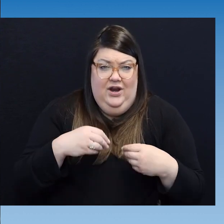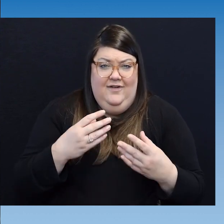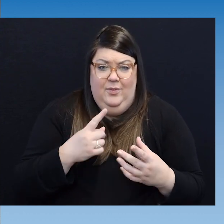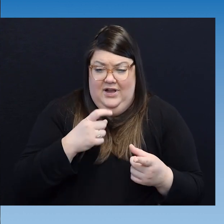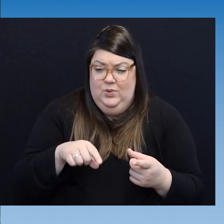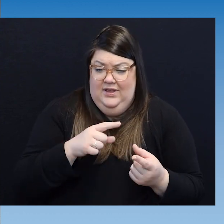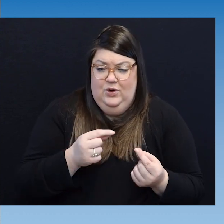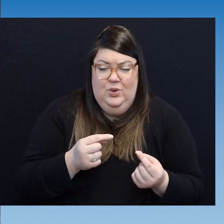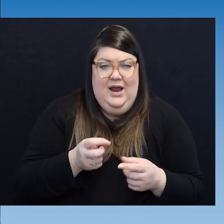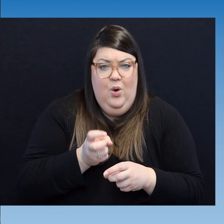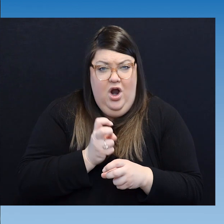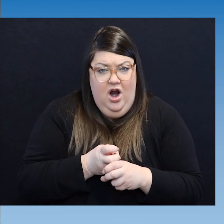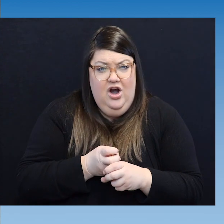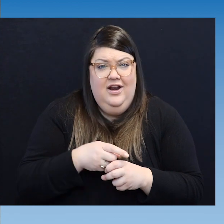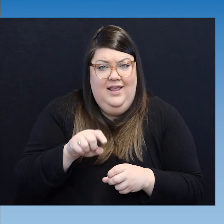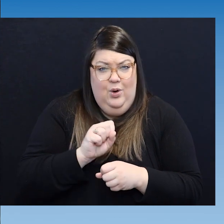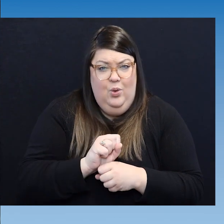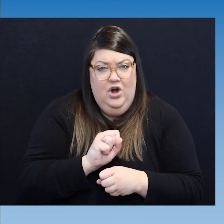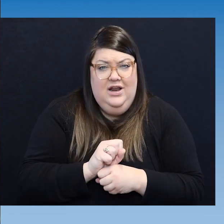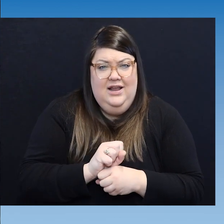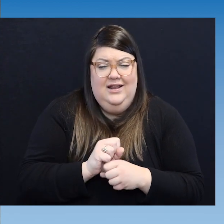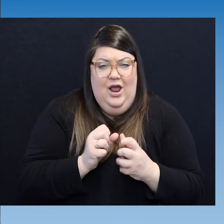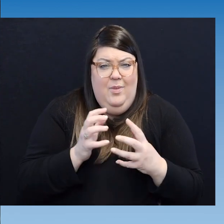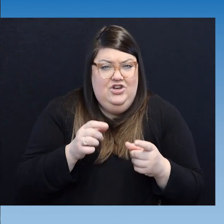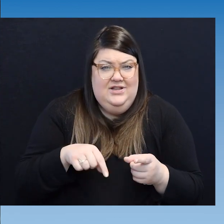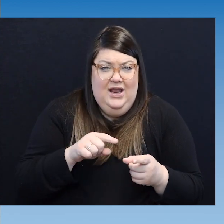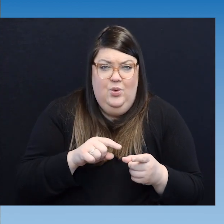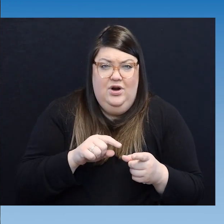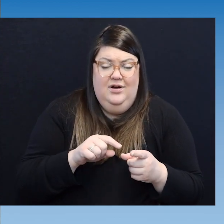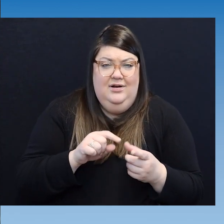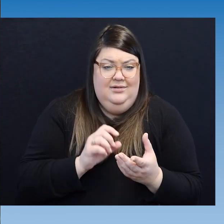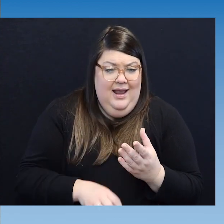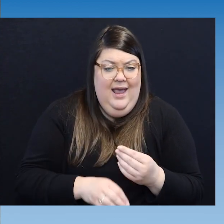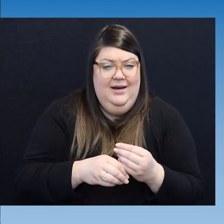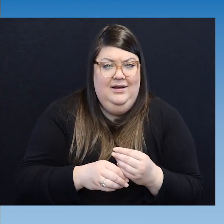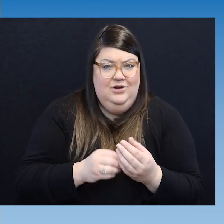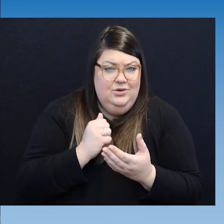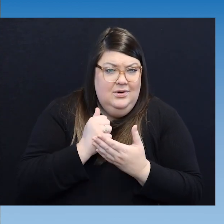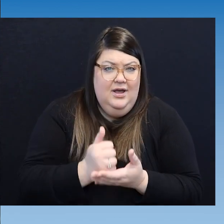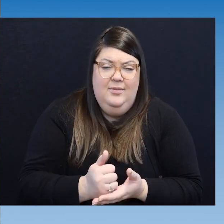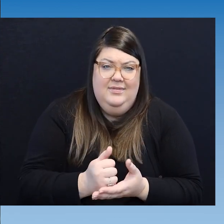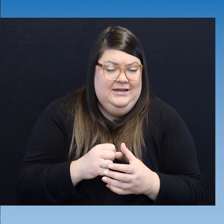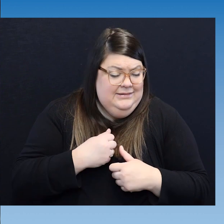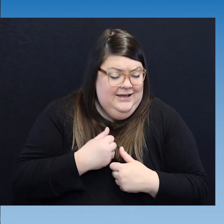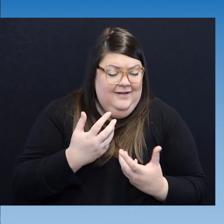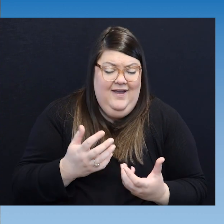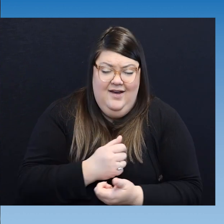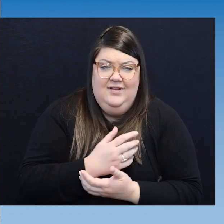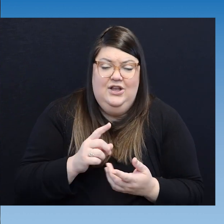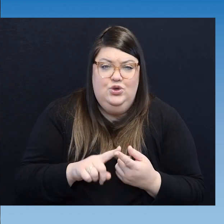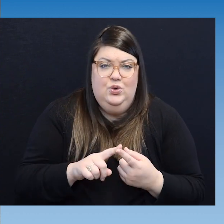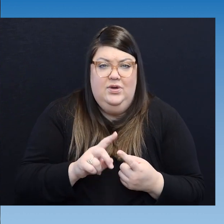they were doing and how hard they were working and how much they were contributing to giving their all to